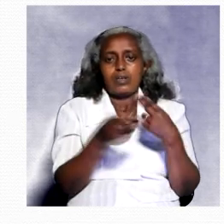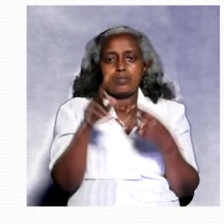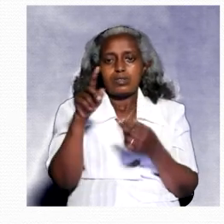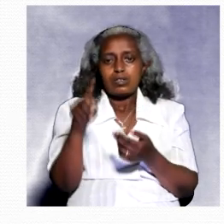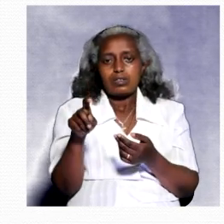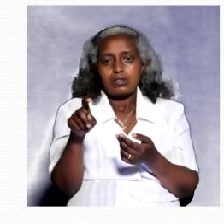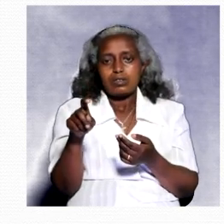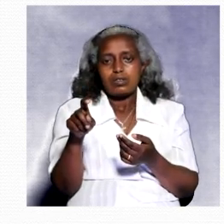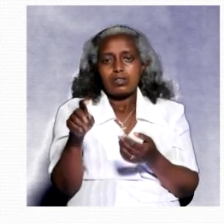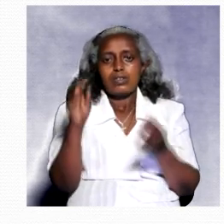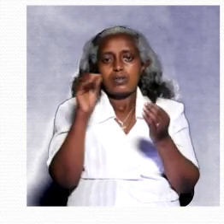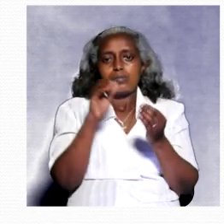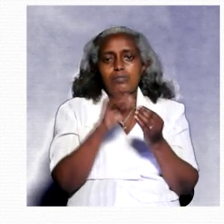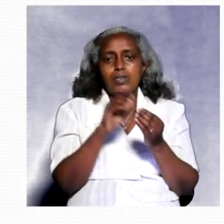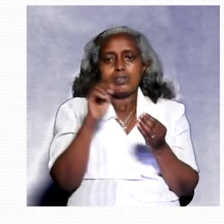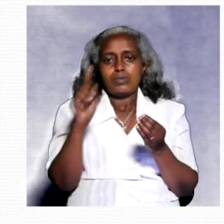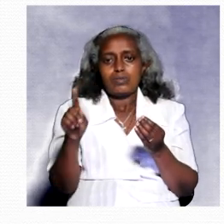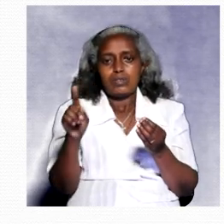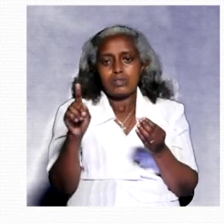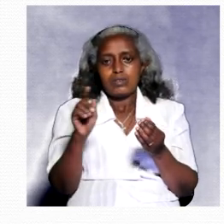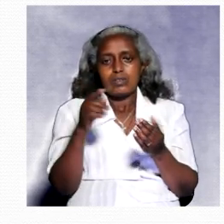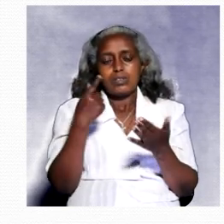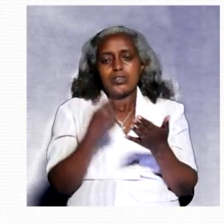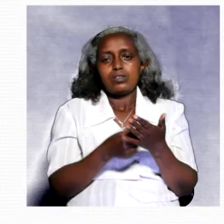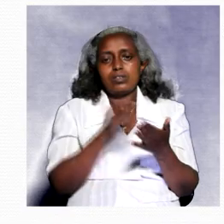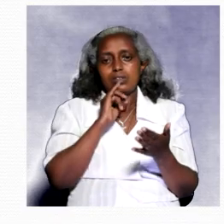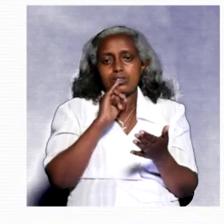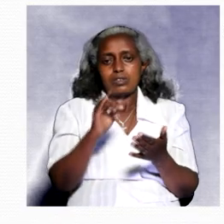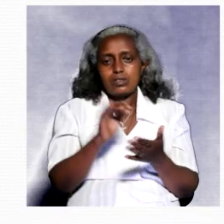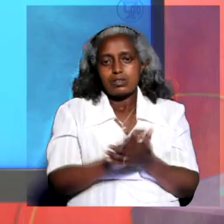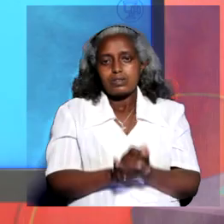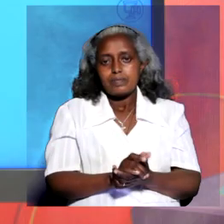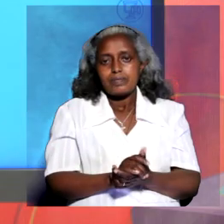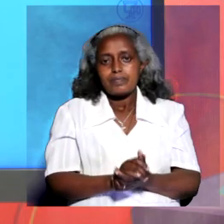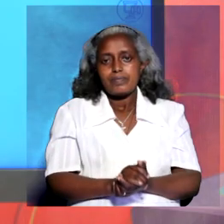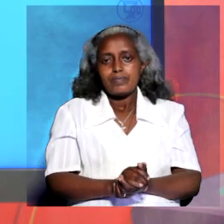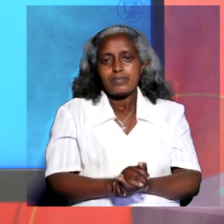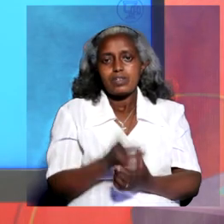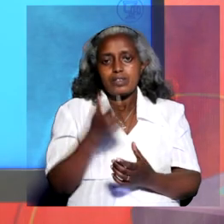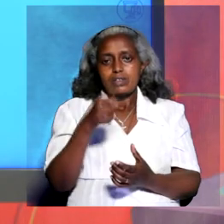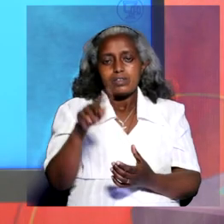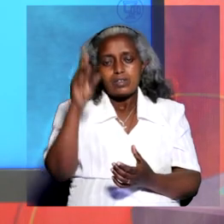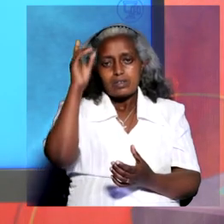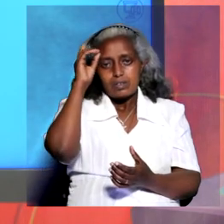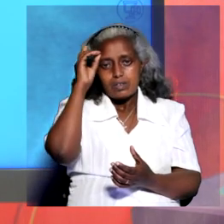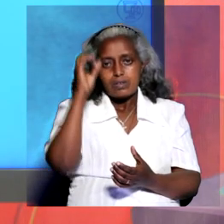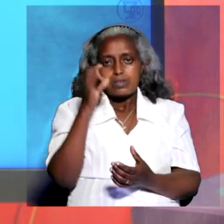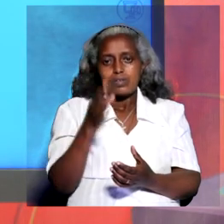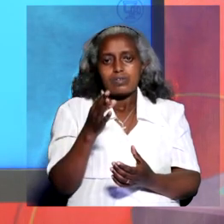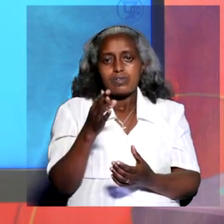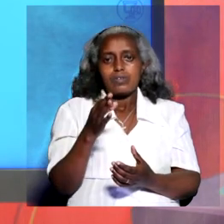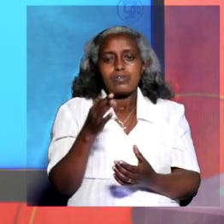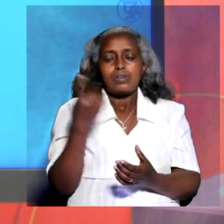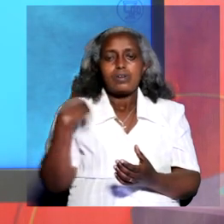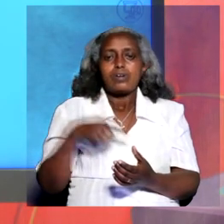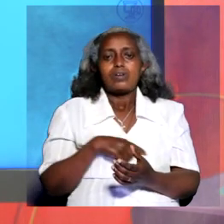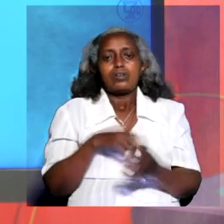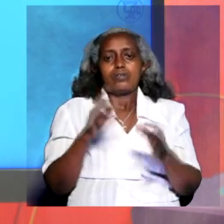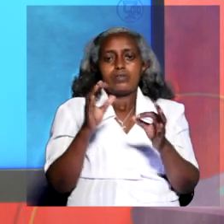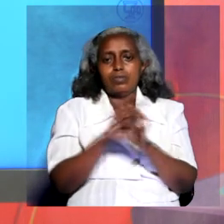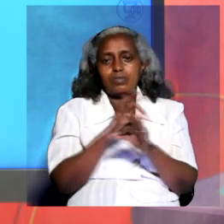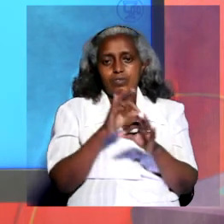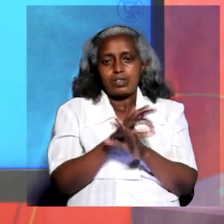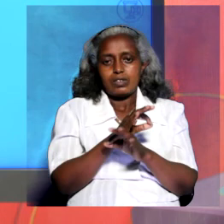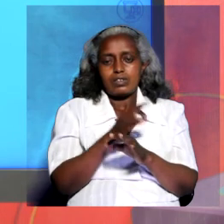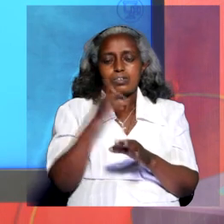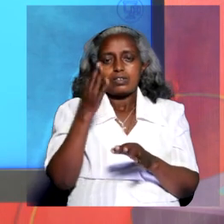x plus 1. This is the derivative of our function